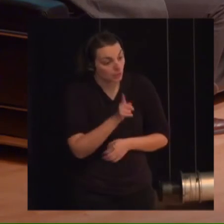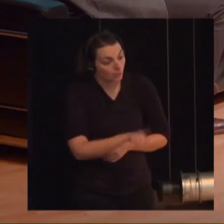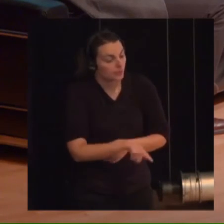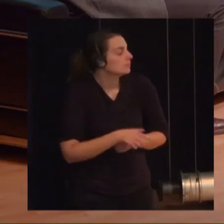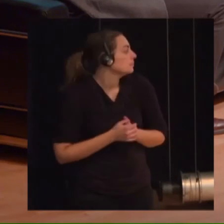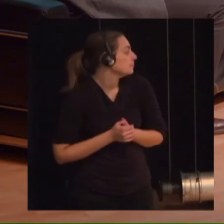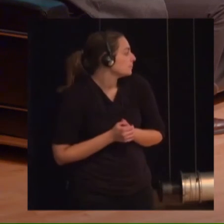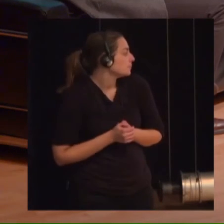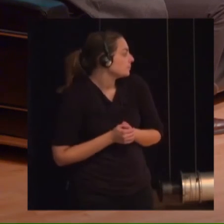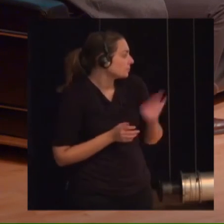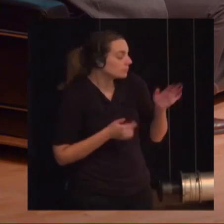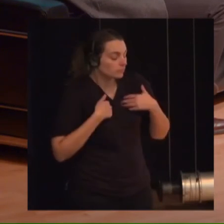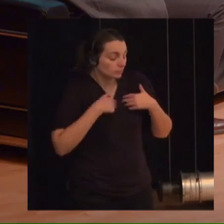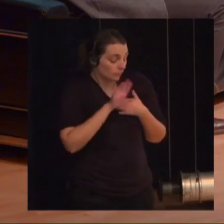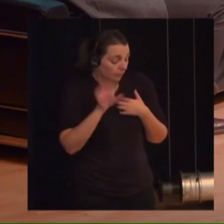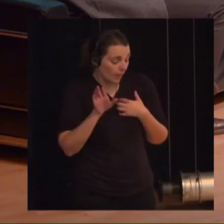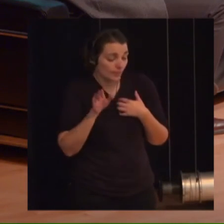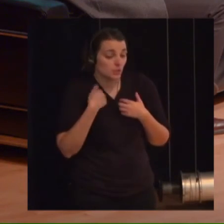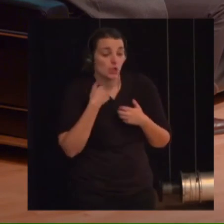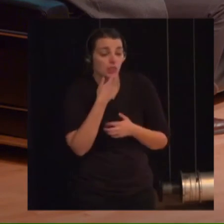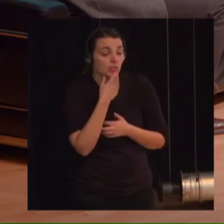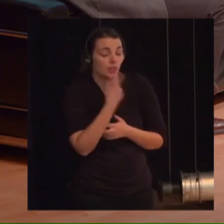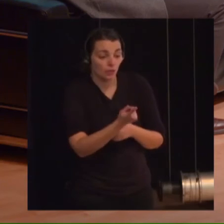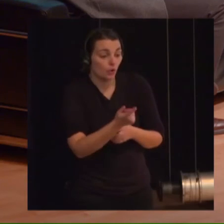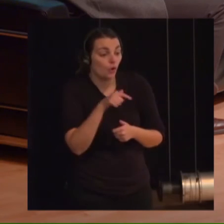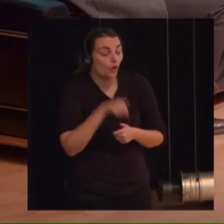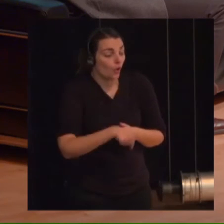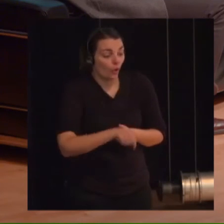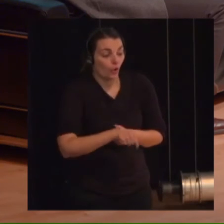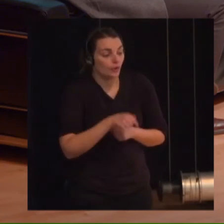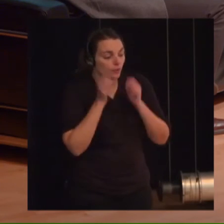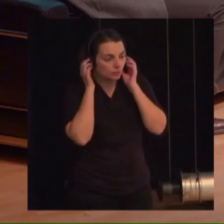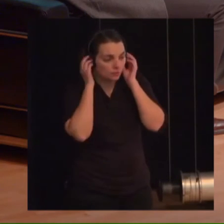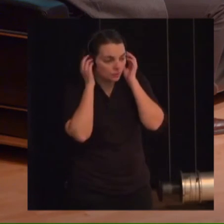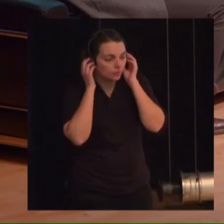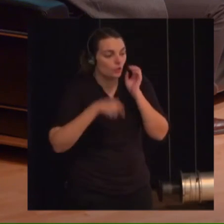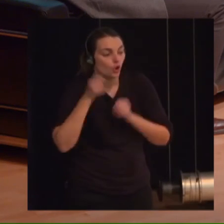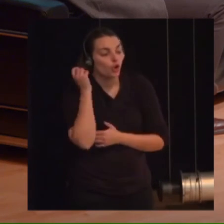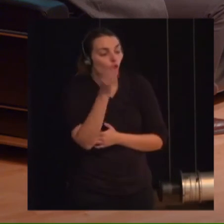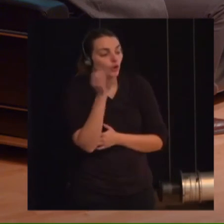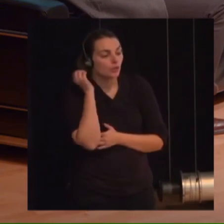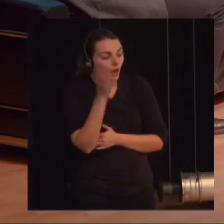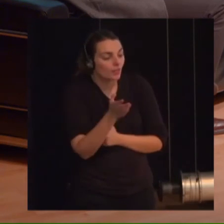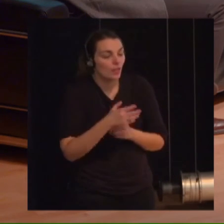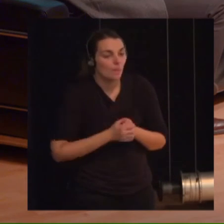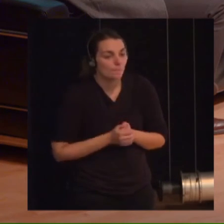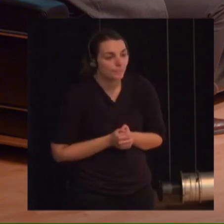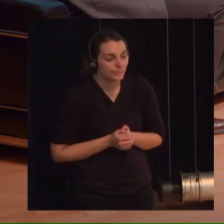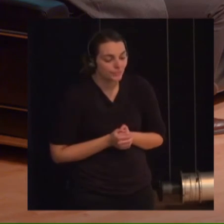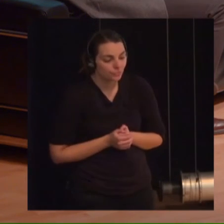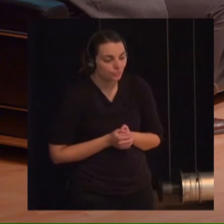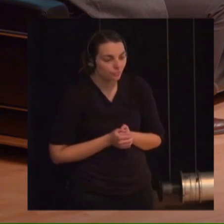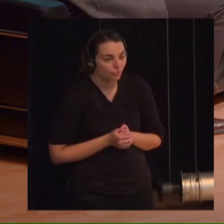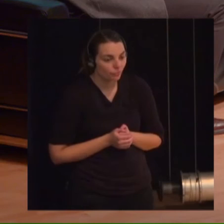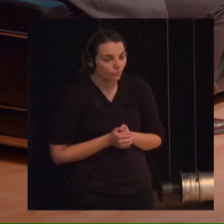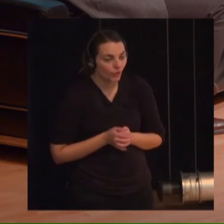by saying that, you know, on this day of foundation communications, it's been emphasised how accountability, communication are good for foundations. And